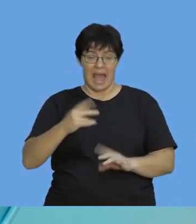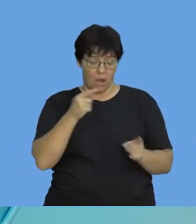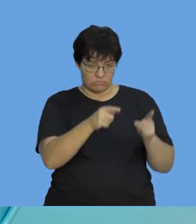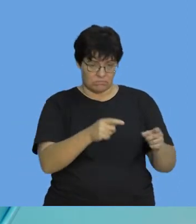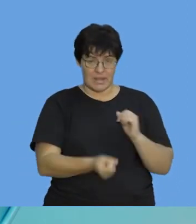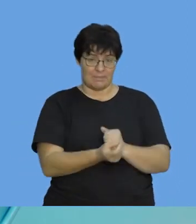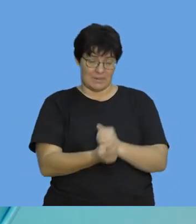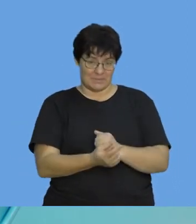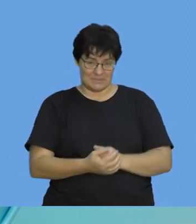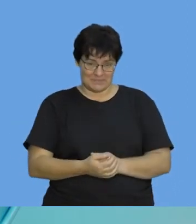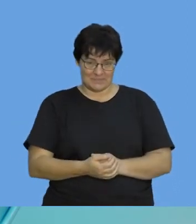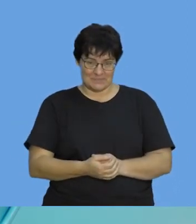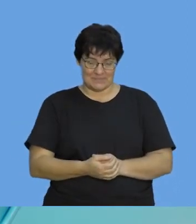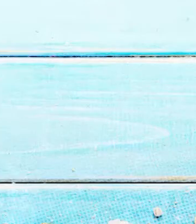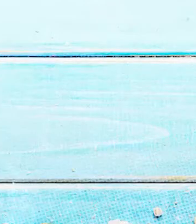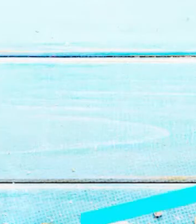product. Let's take a short break for now.